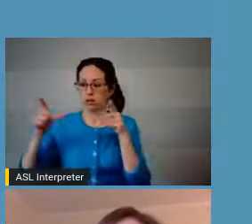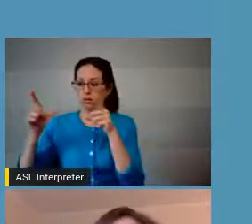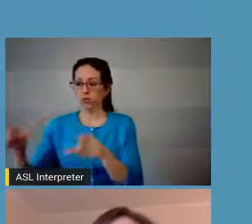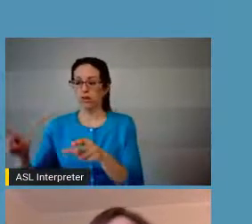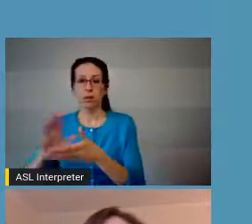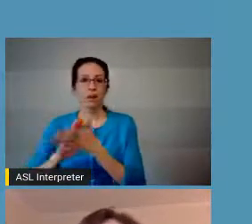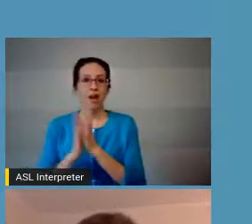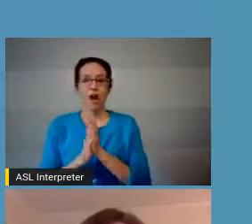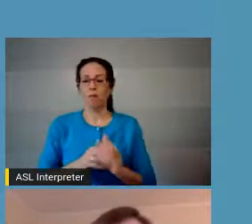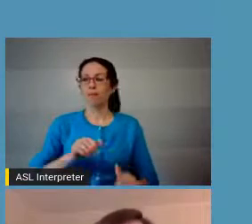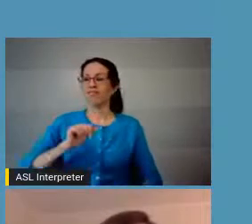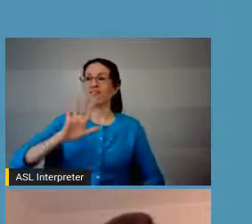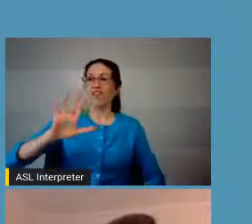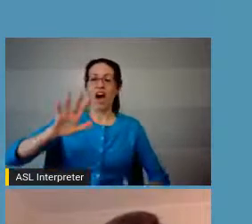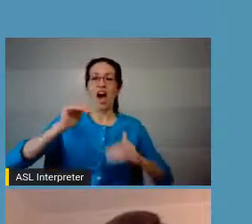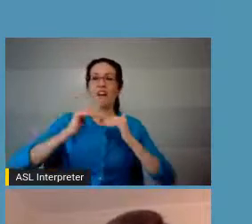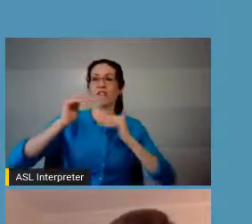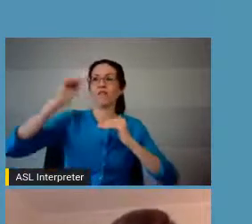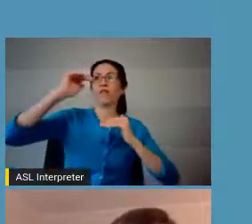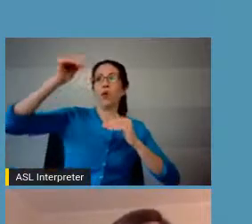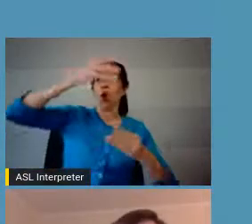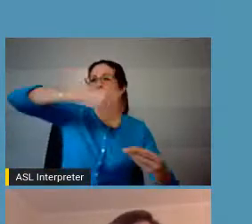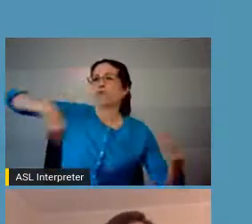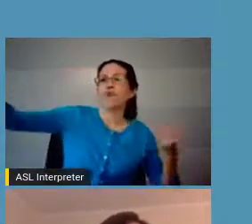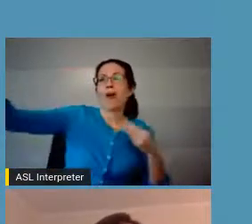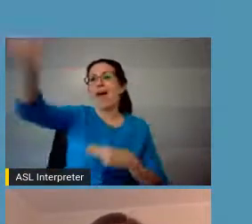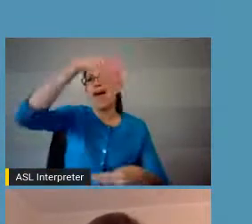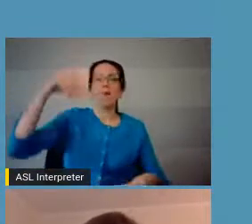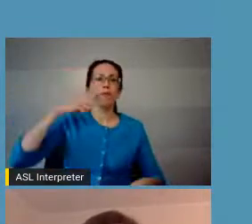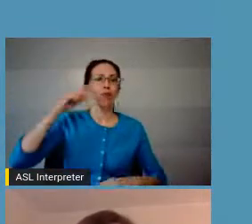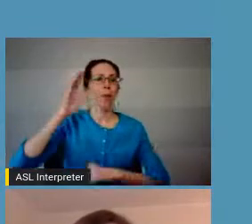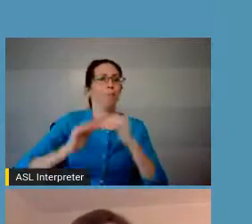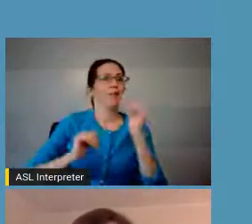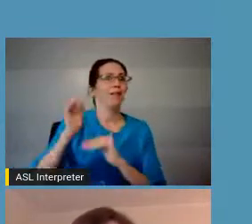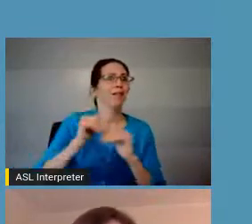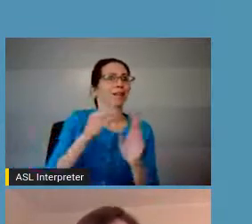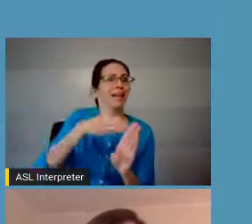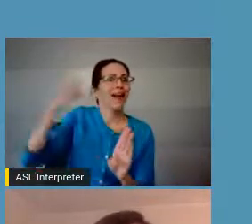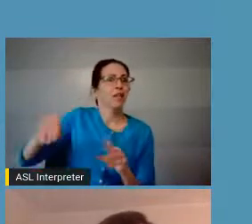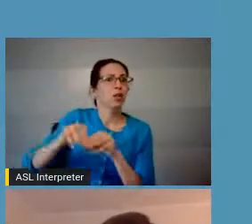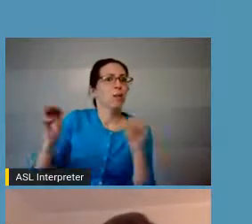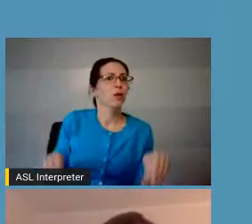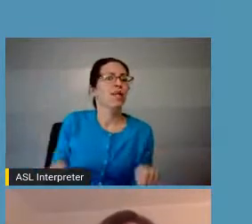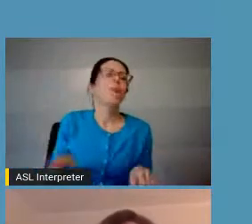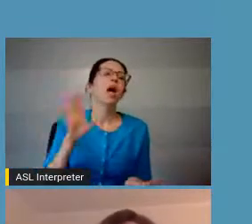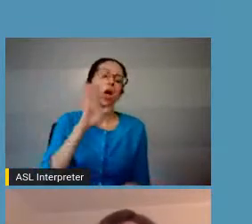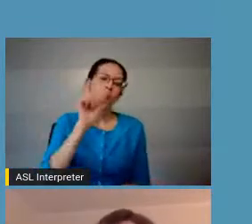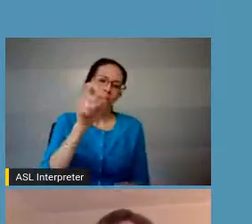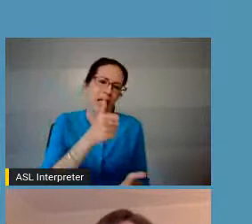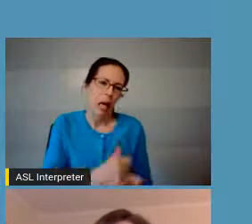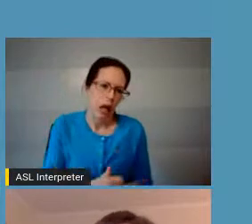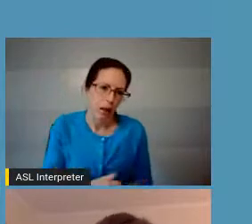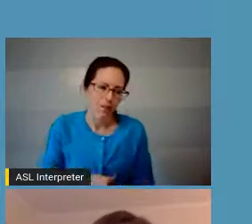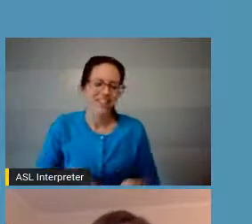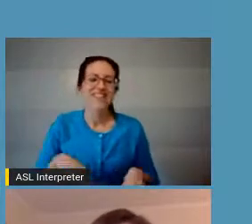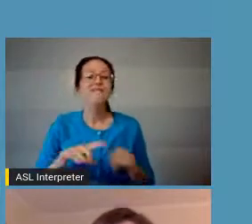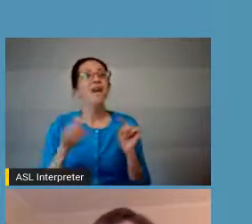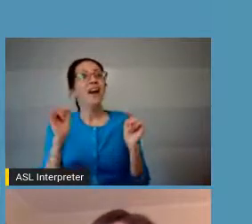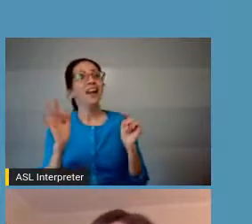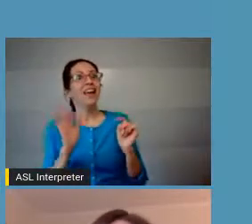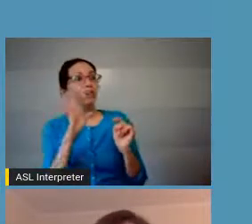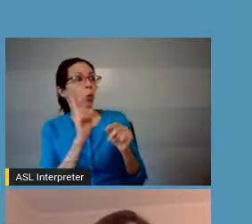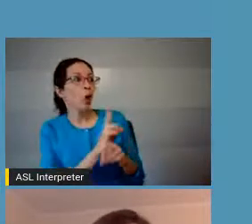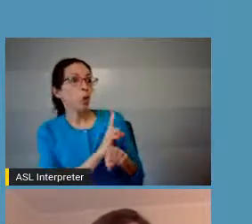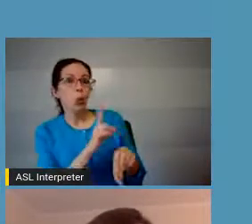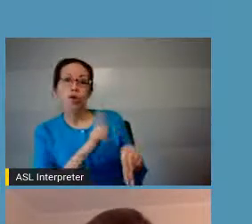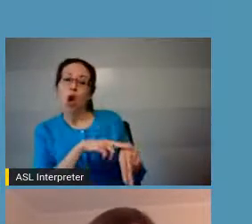for a building next to the museum, you're going to need help getting that kind of resolution. But otherwise, if it's going on your website, if it's going to be used, in